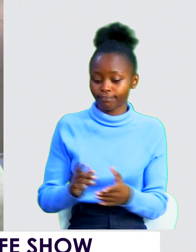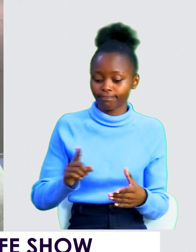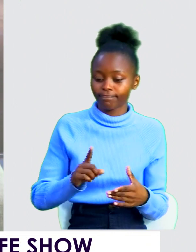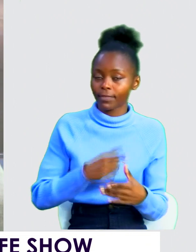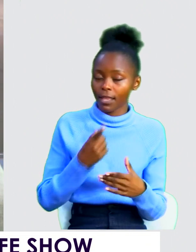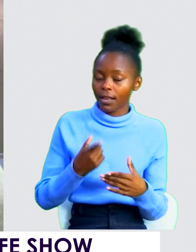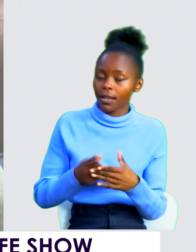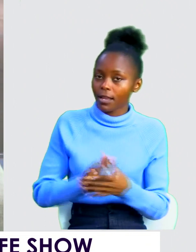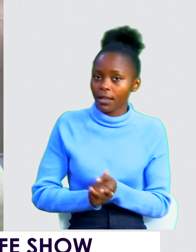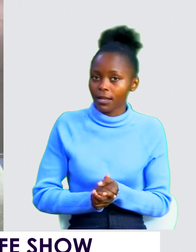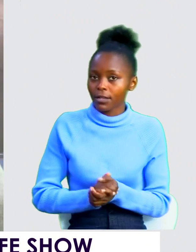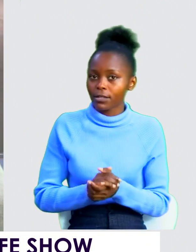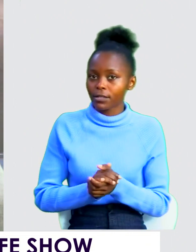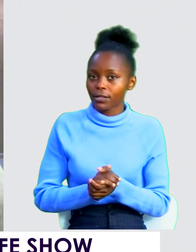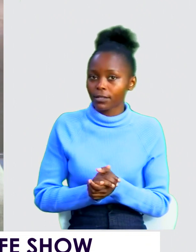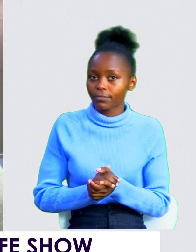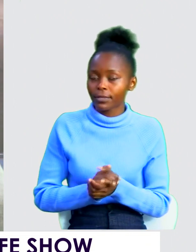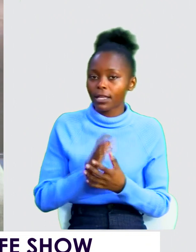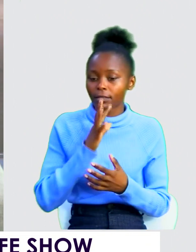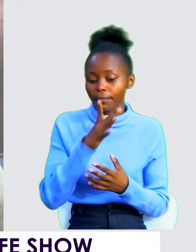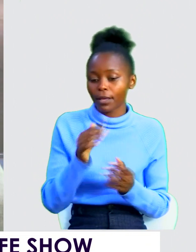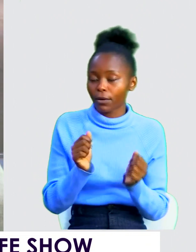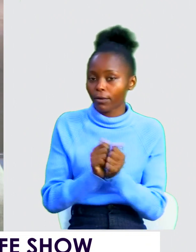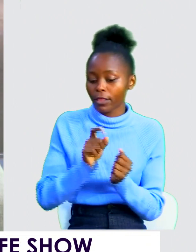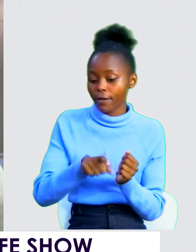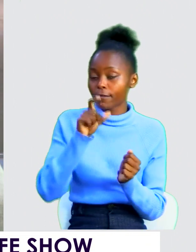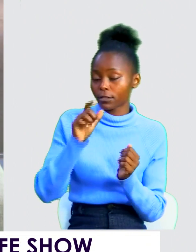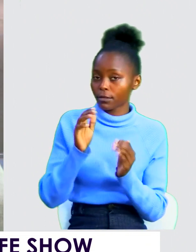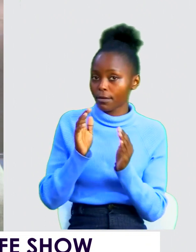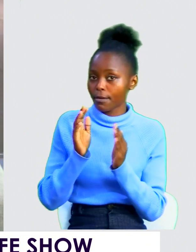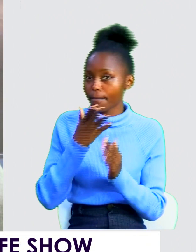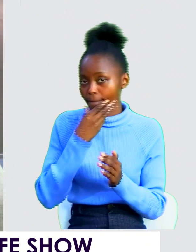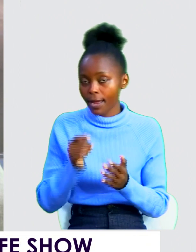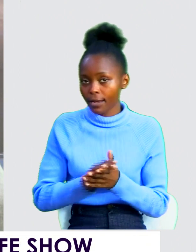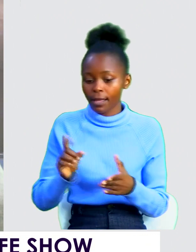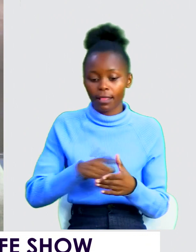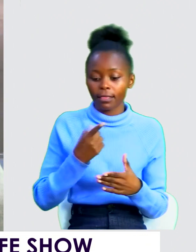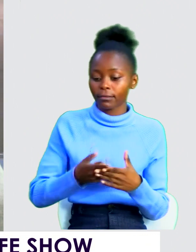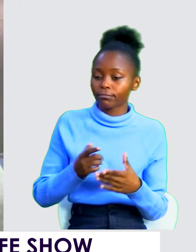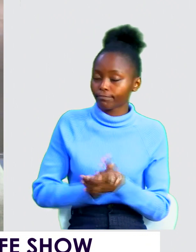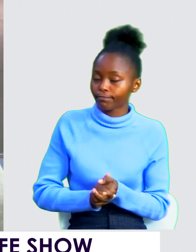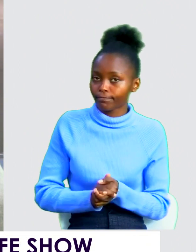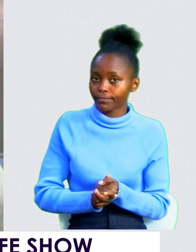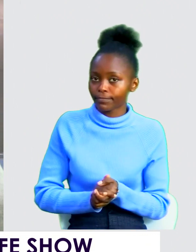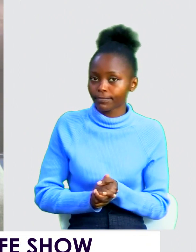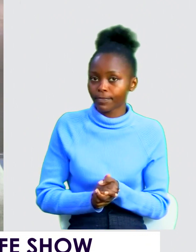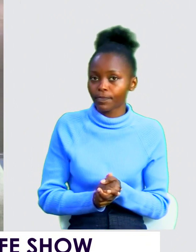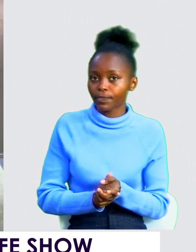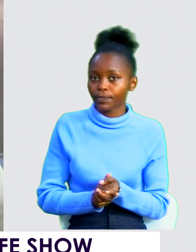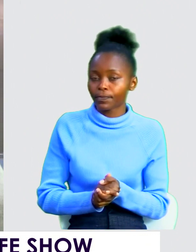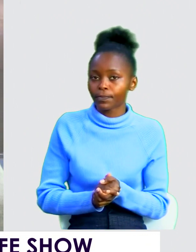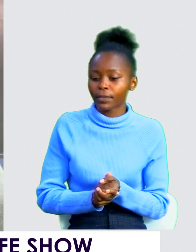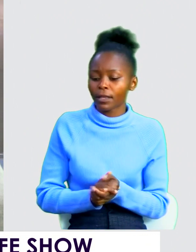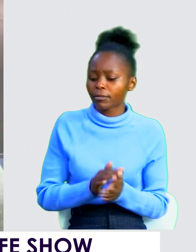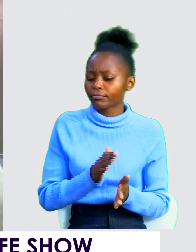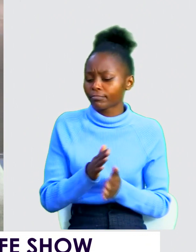fisherman. And whoa, they overpowered him. It was 3 o'clock. They schemed a